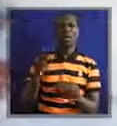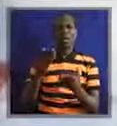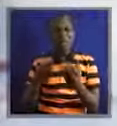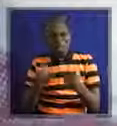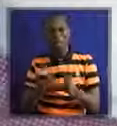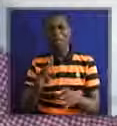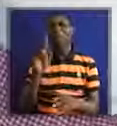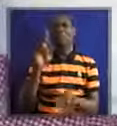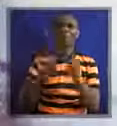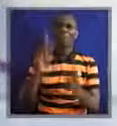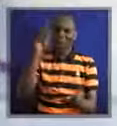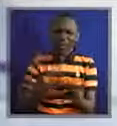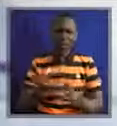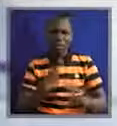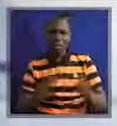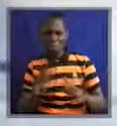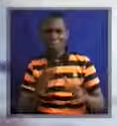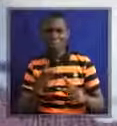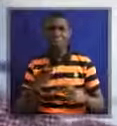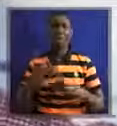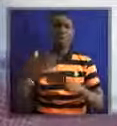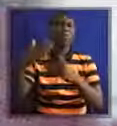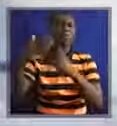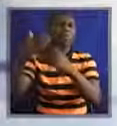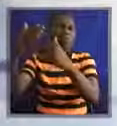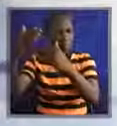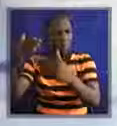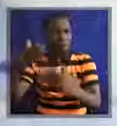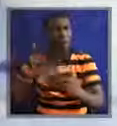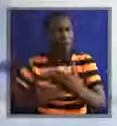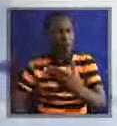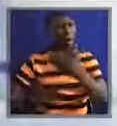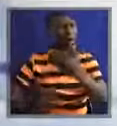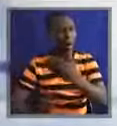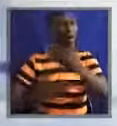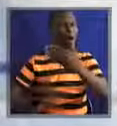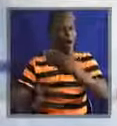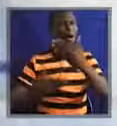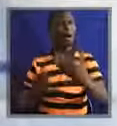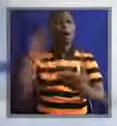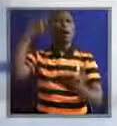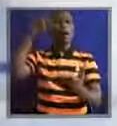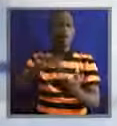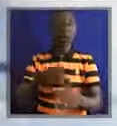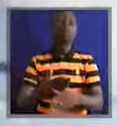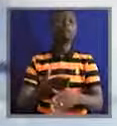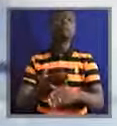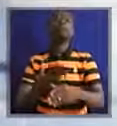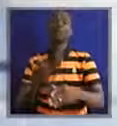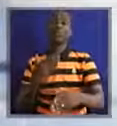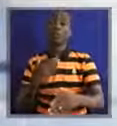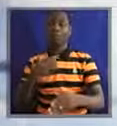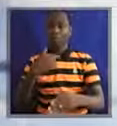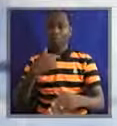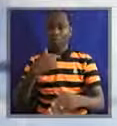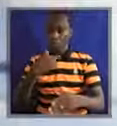ah omo ye masefo efisankrofo no ase saa ena enei ye de awuwo ene